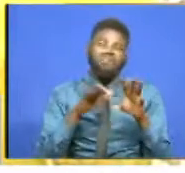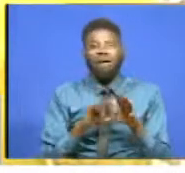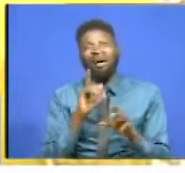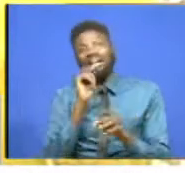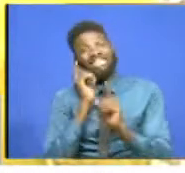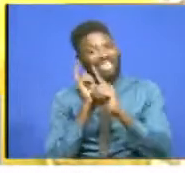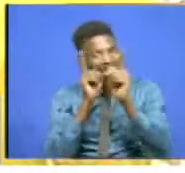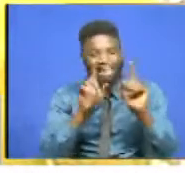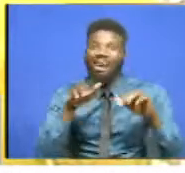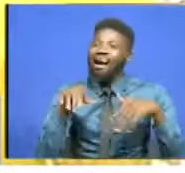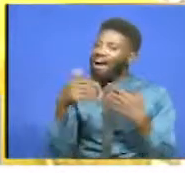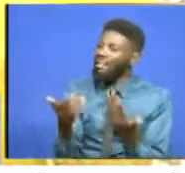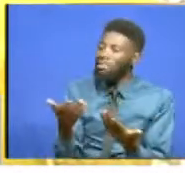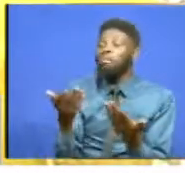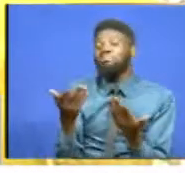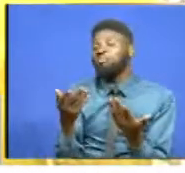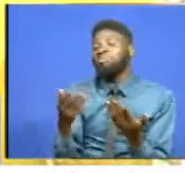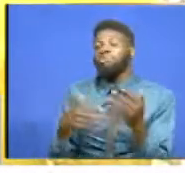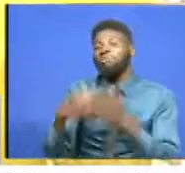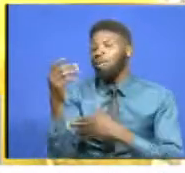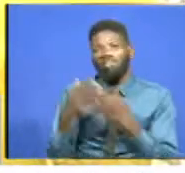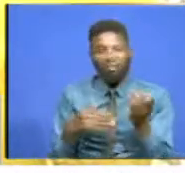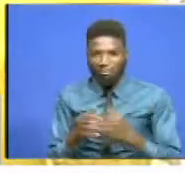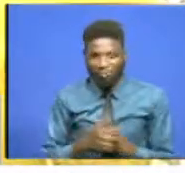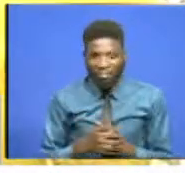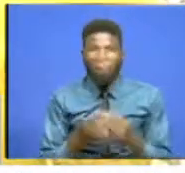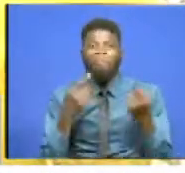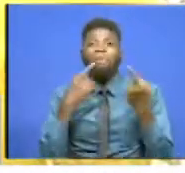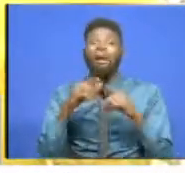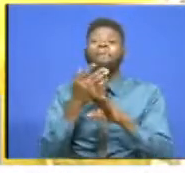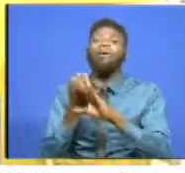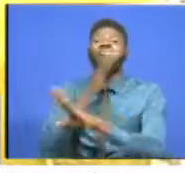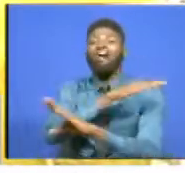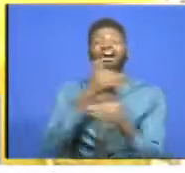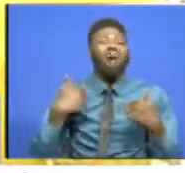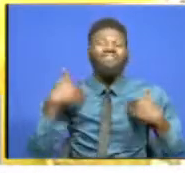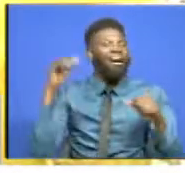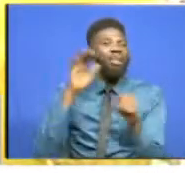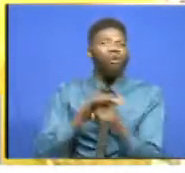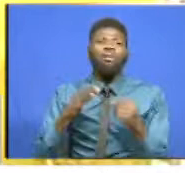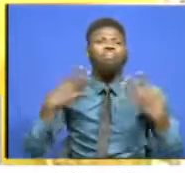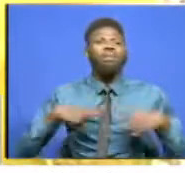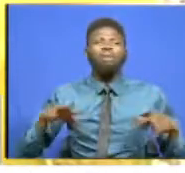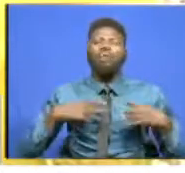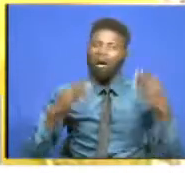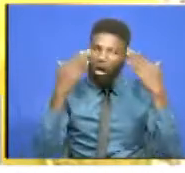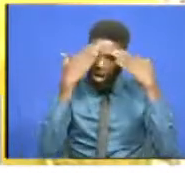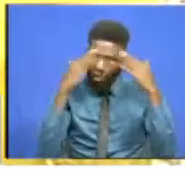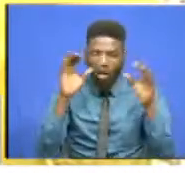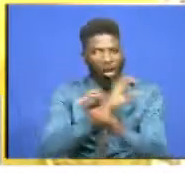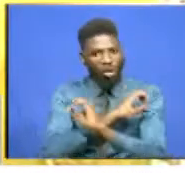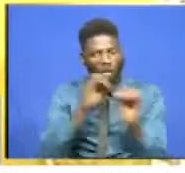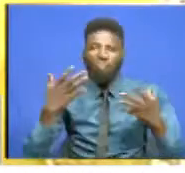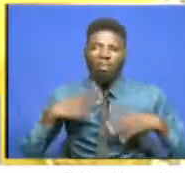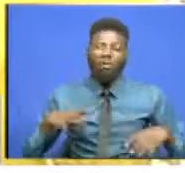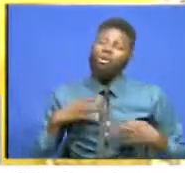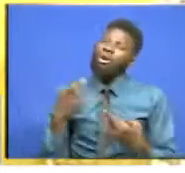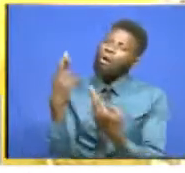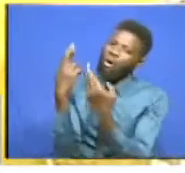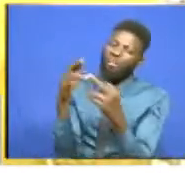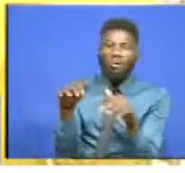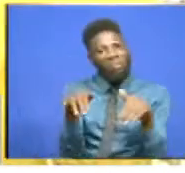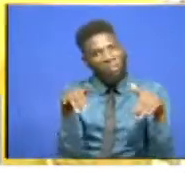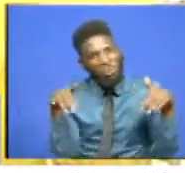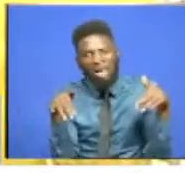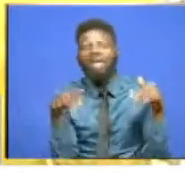But before you go to there, there was a lot that was not known to anyone. People were hoping and waiting and anticipating for